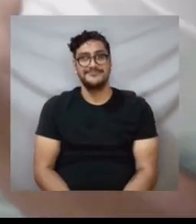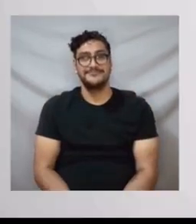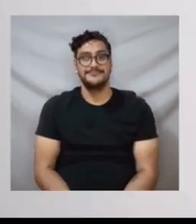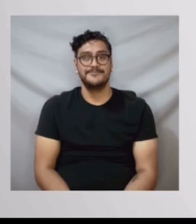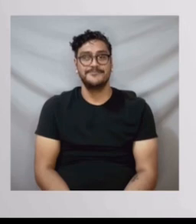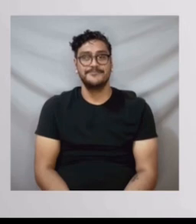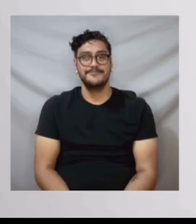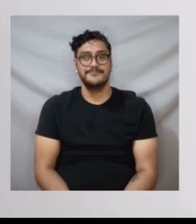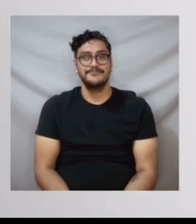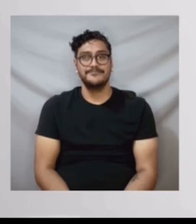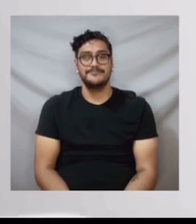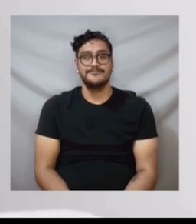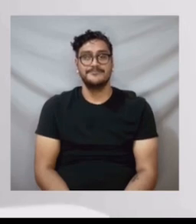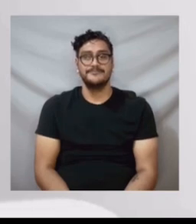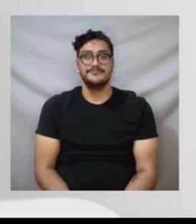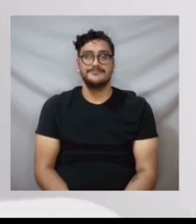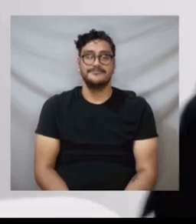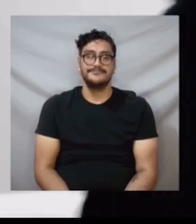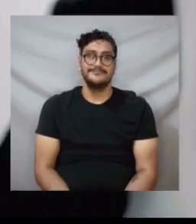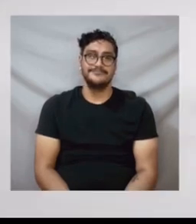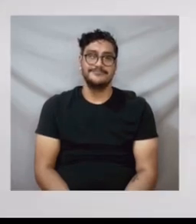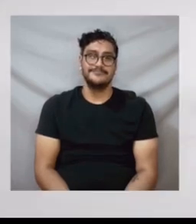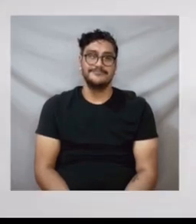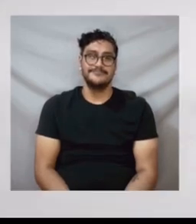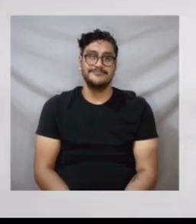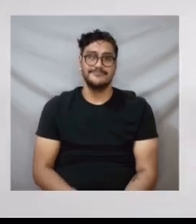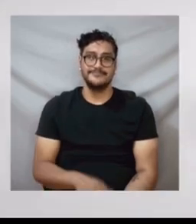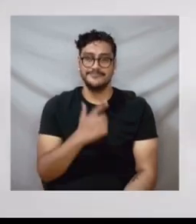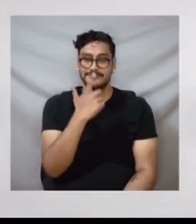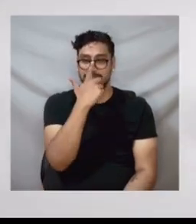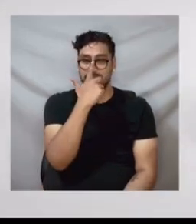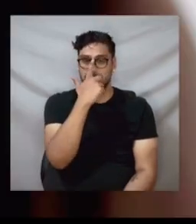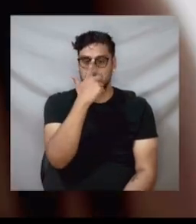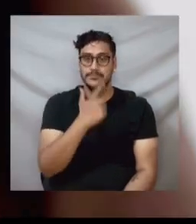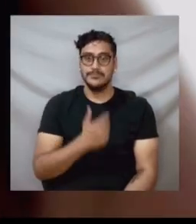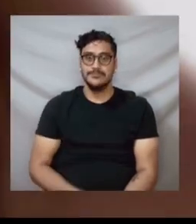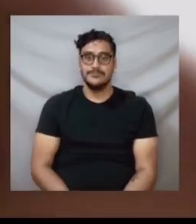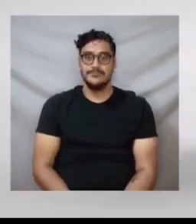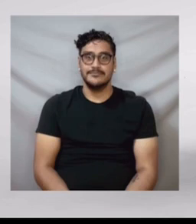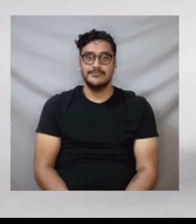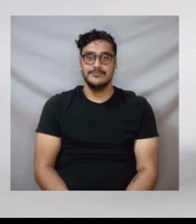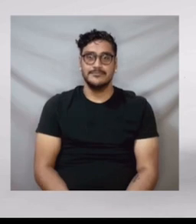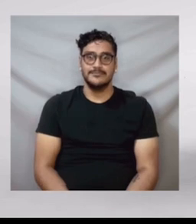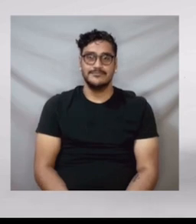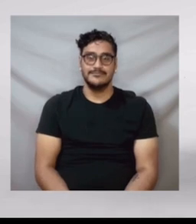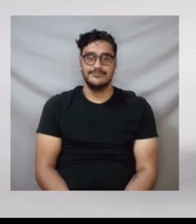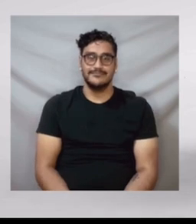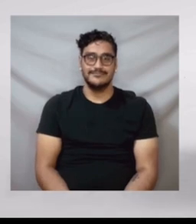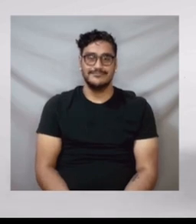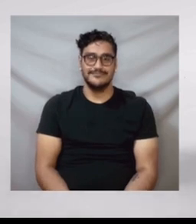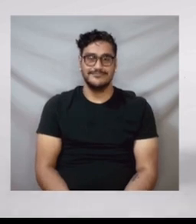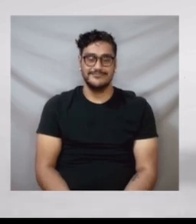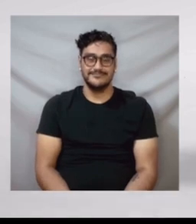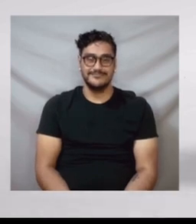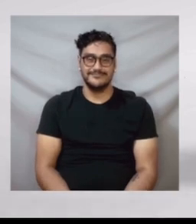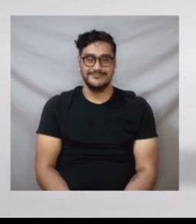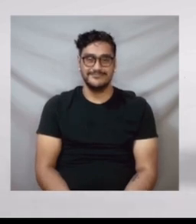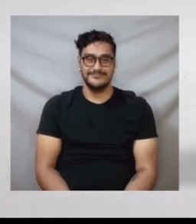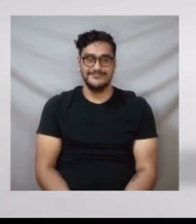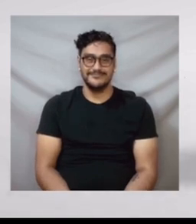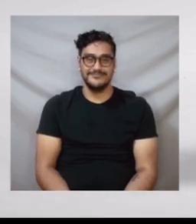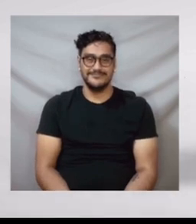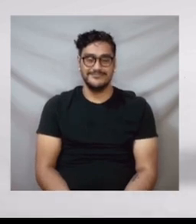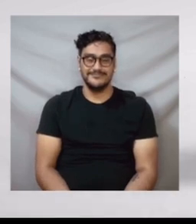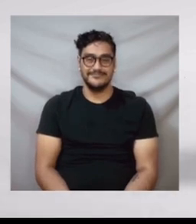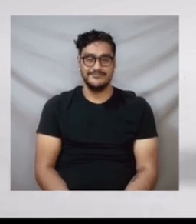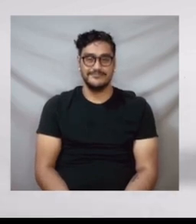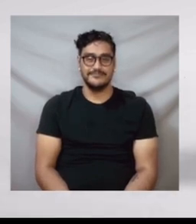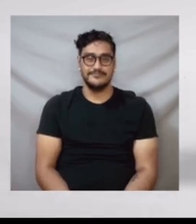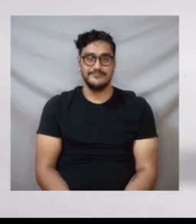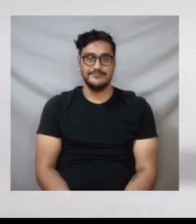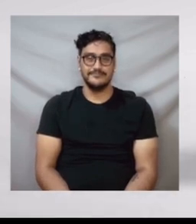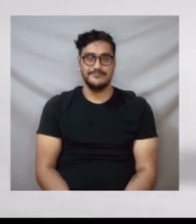por